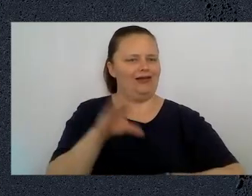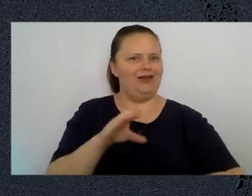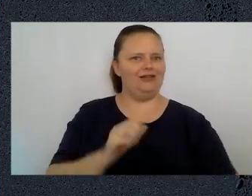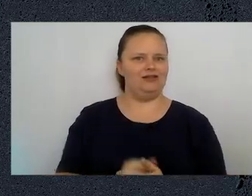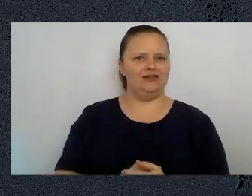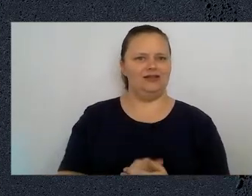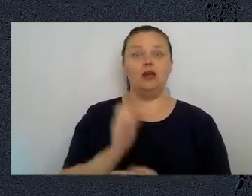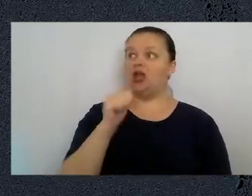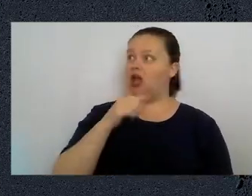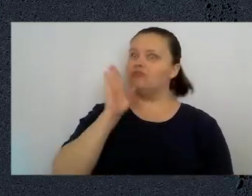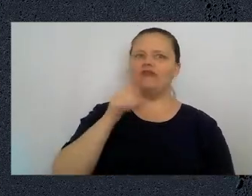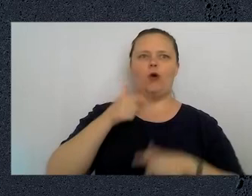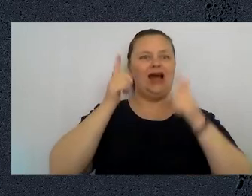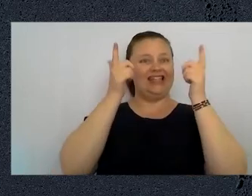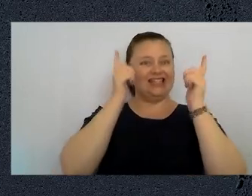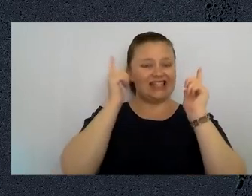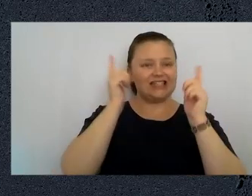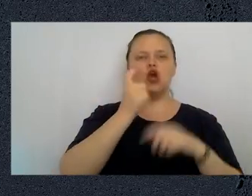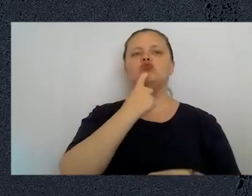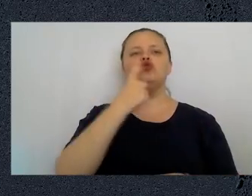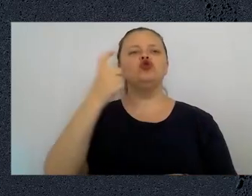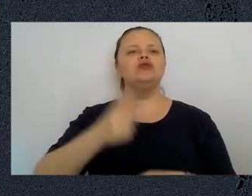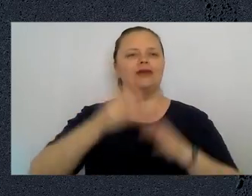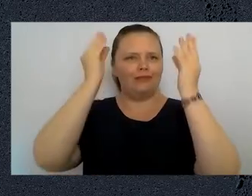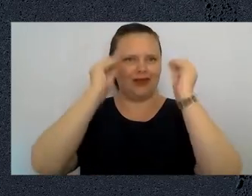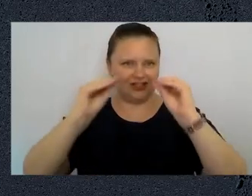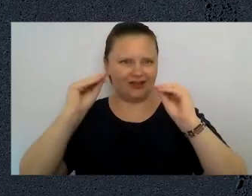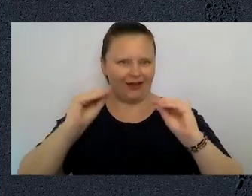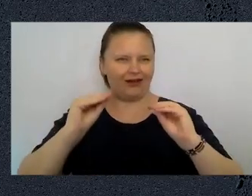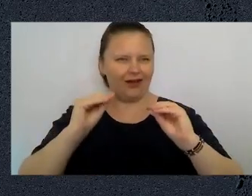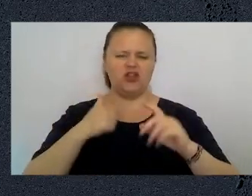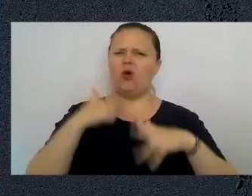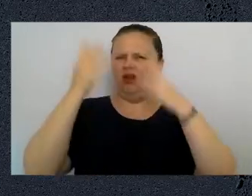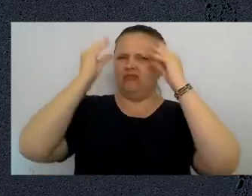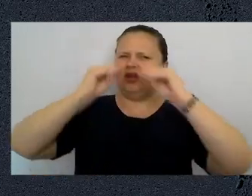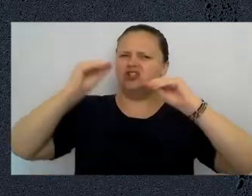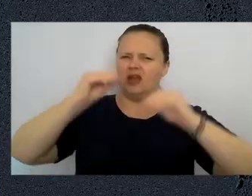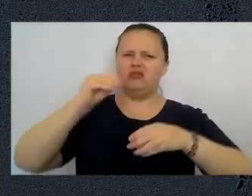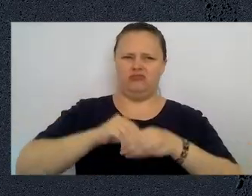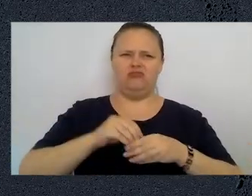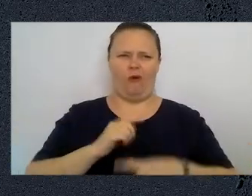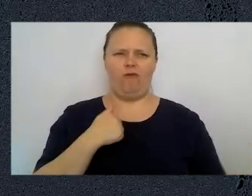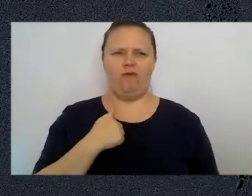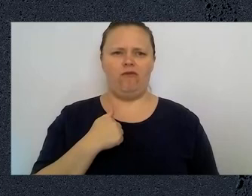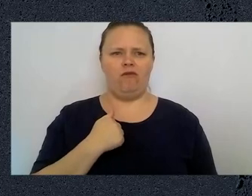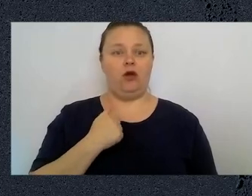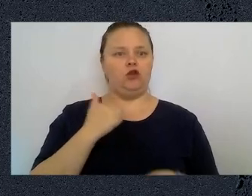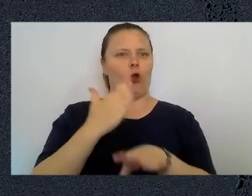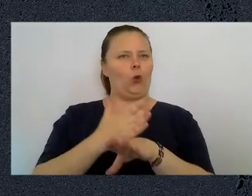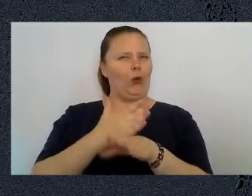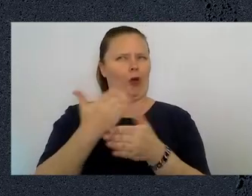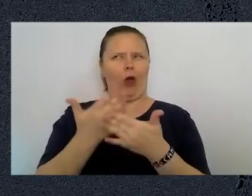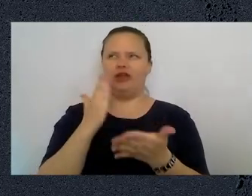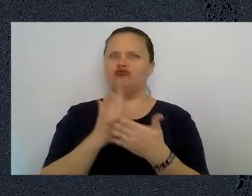I was a teacher, then I was a museum educator. So I was doing education. And I was working on this really